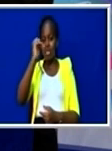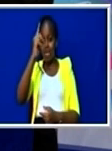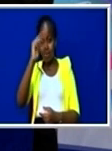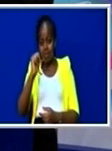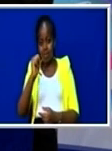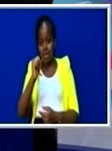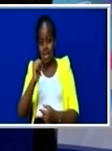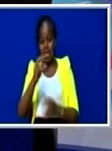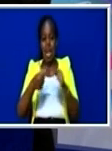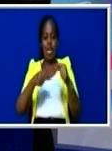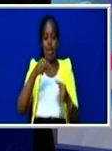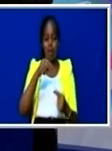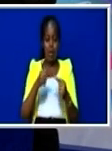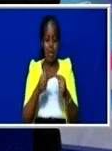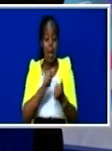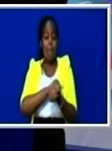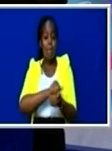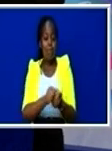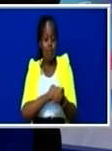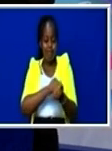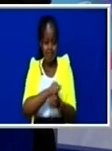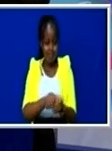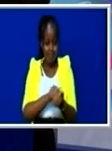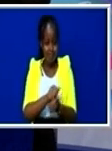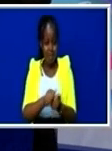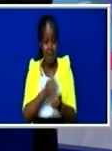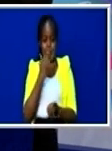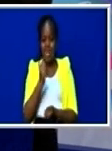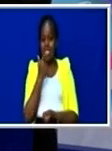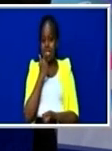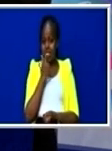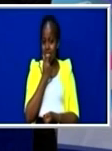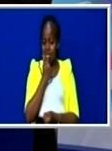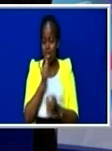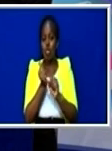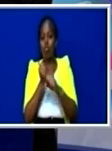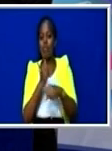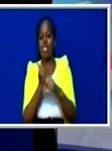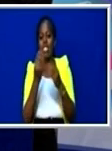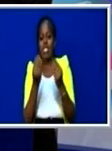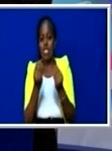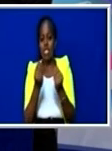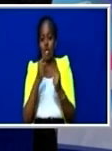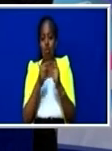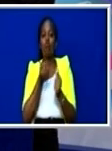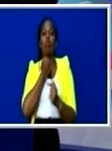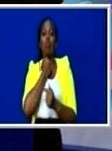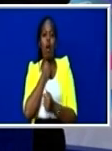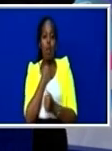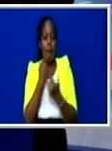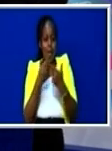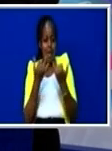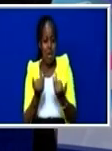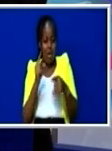just they are mechanically broken down by teeth to make them easier to swallow. But